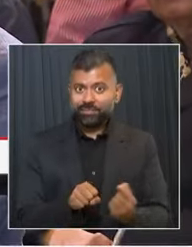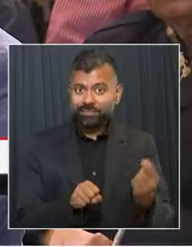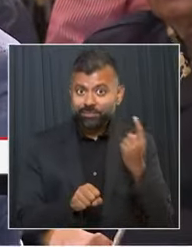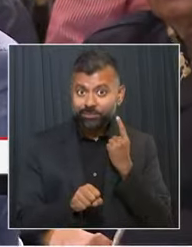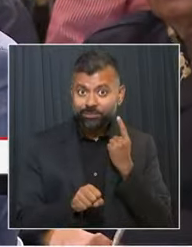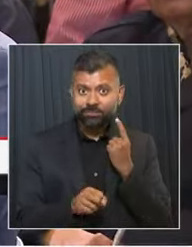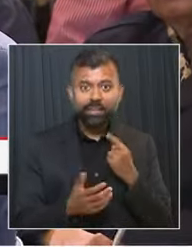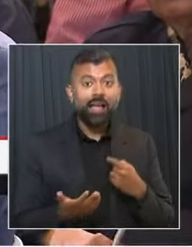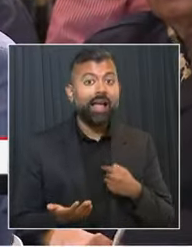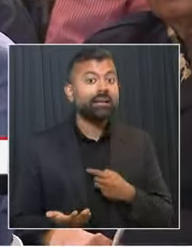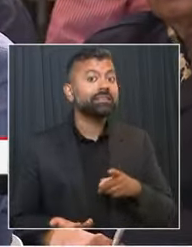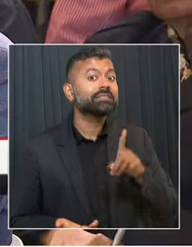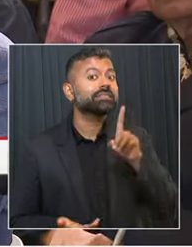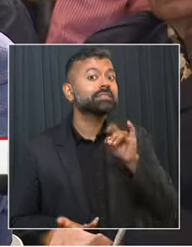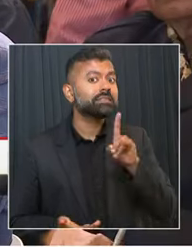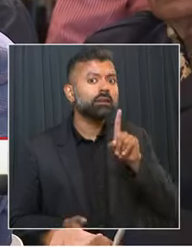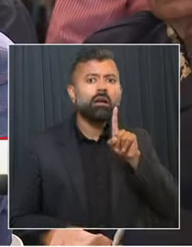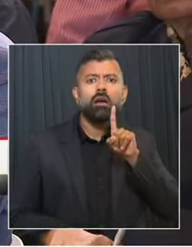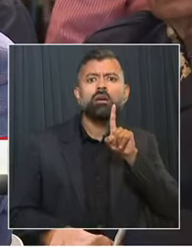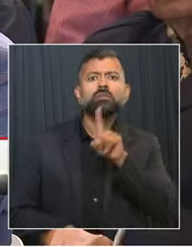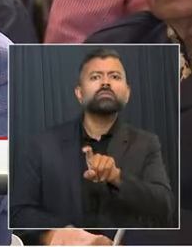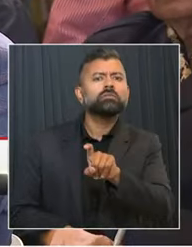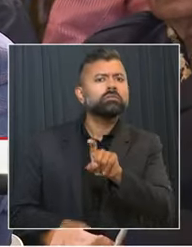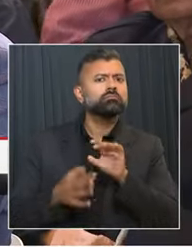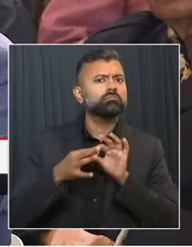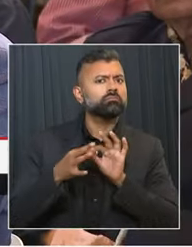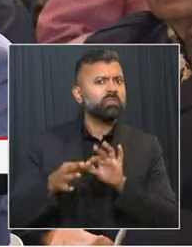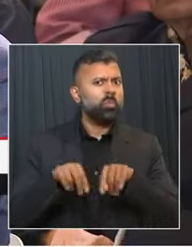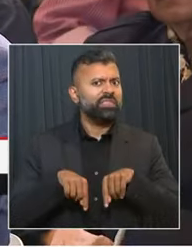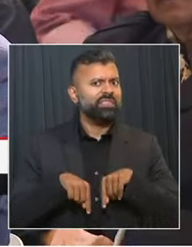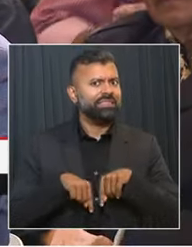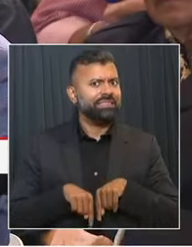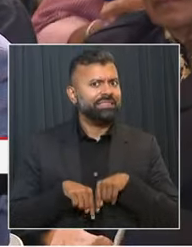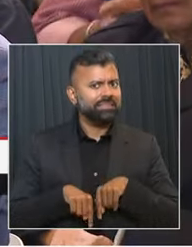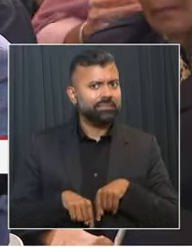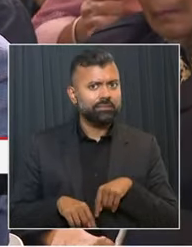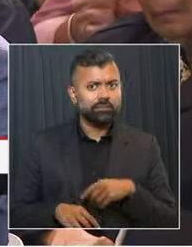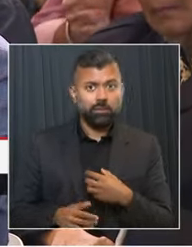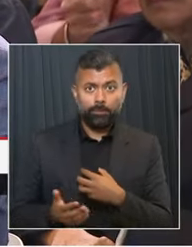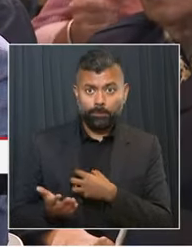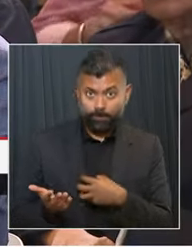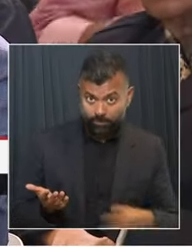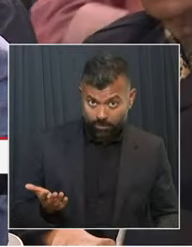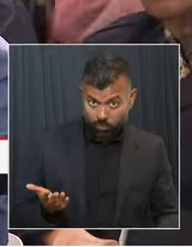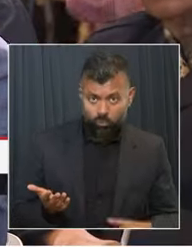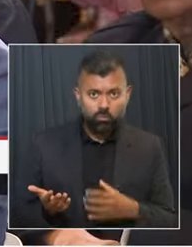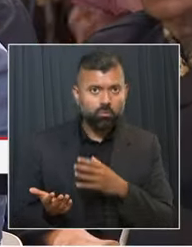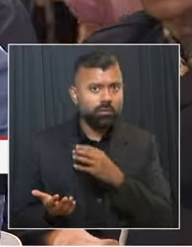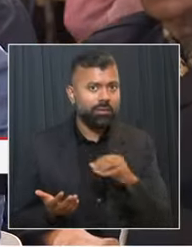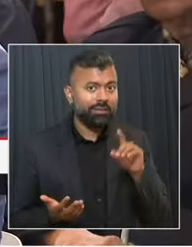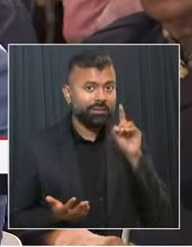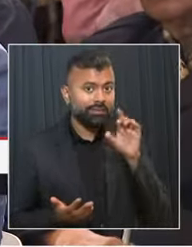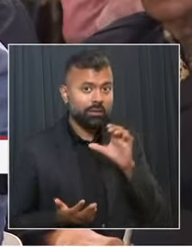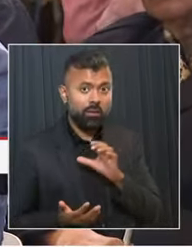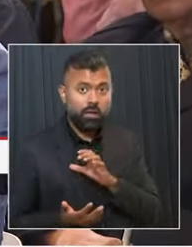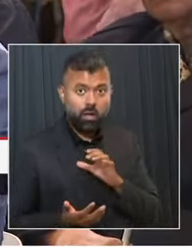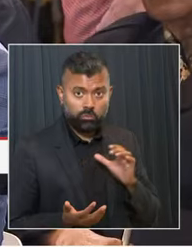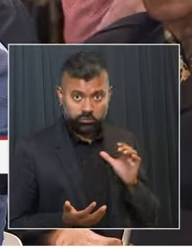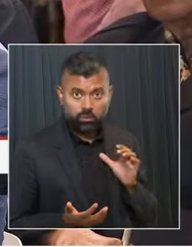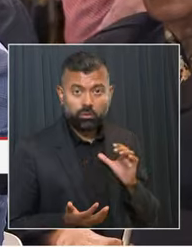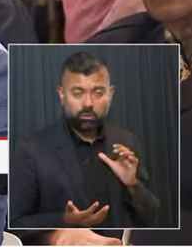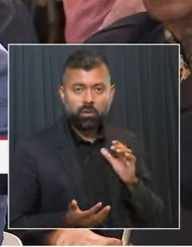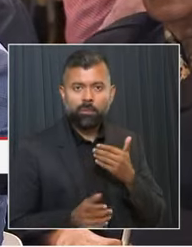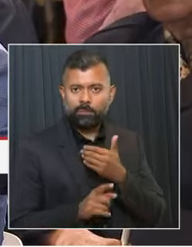of dovetails on the exchange that the mayor and Councilman White had earlier about where we were a few decades ago